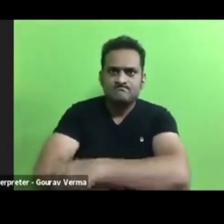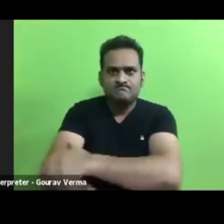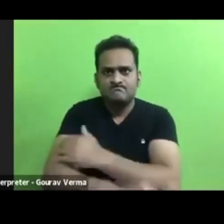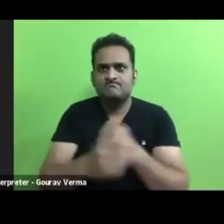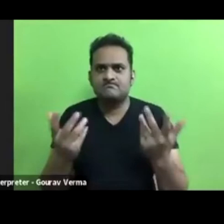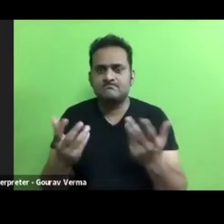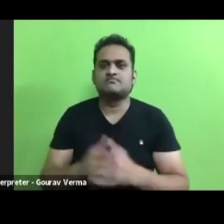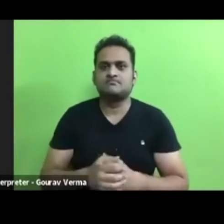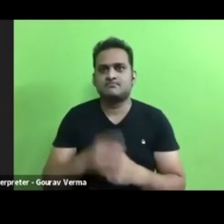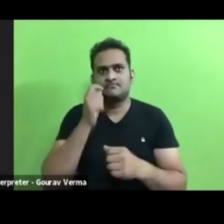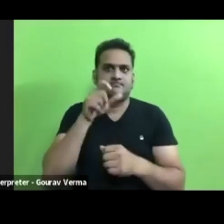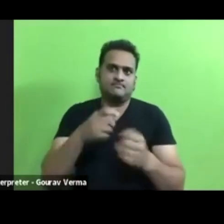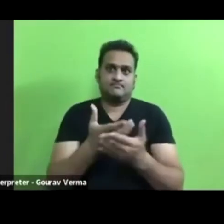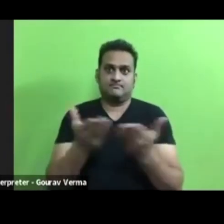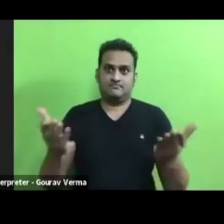human beings.